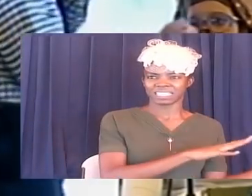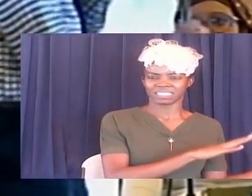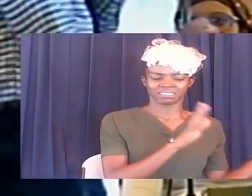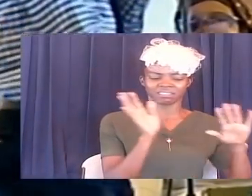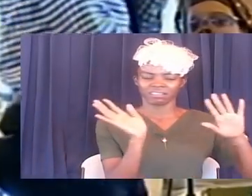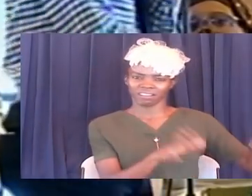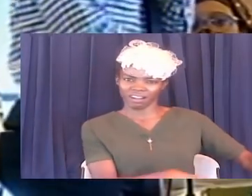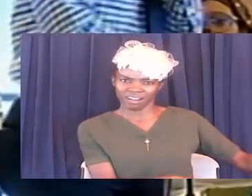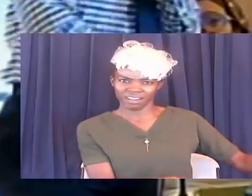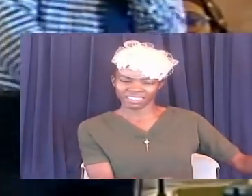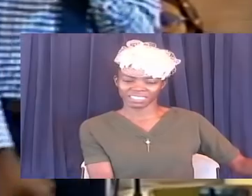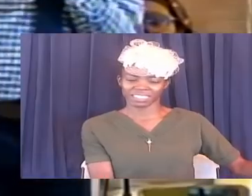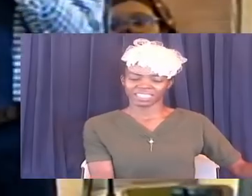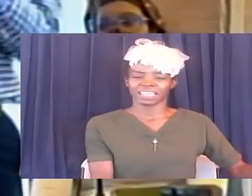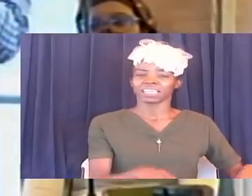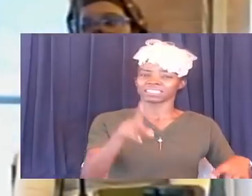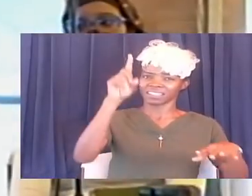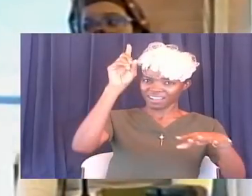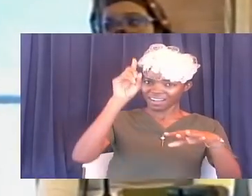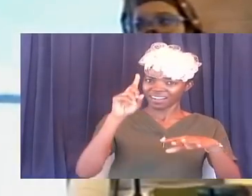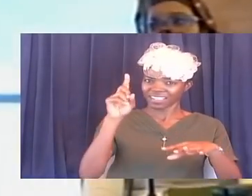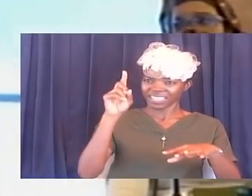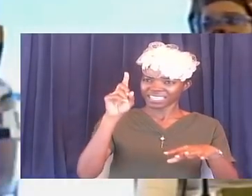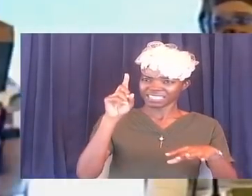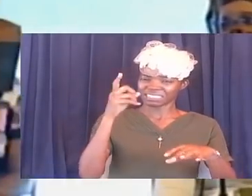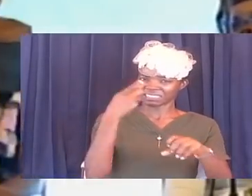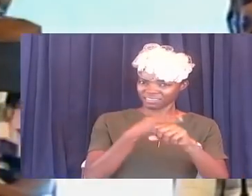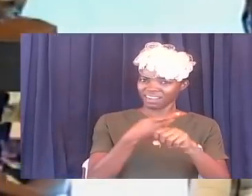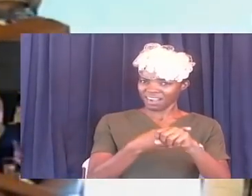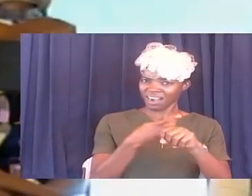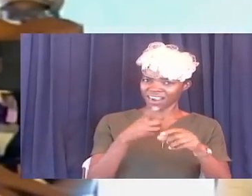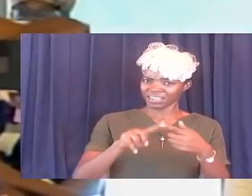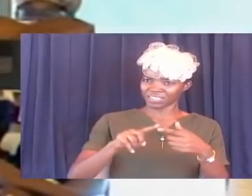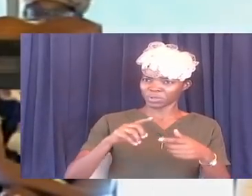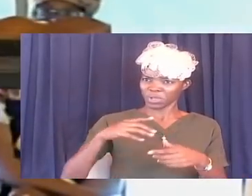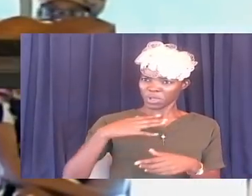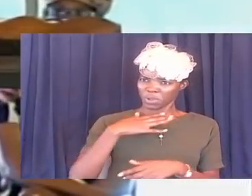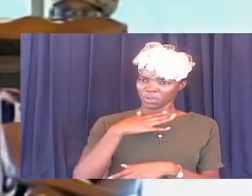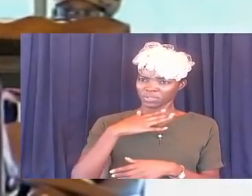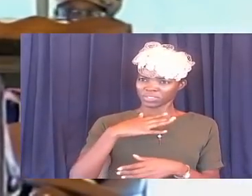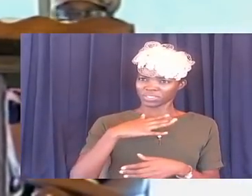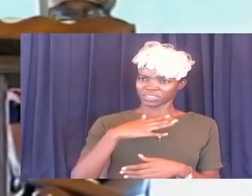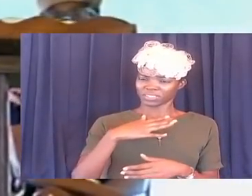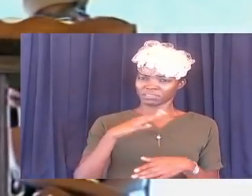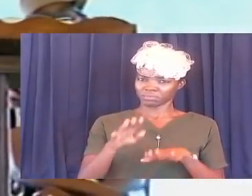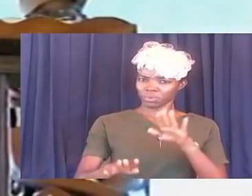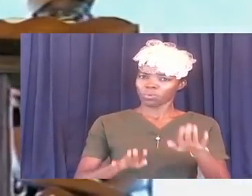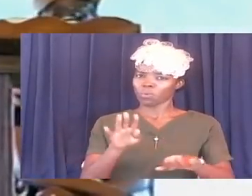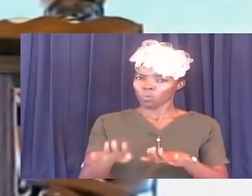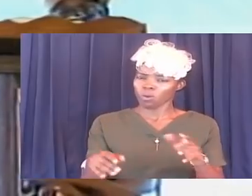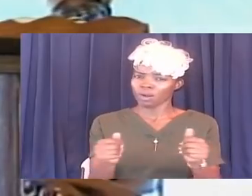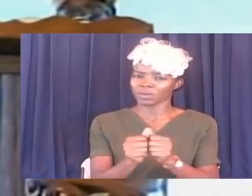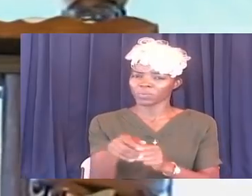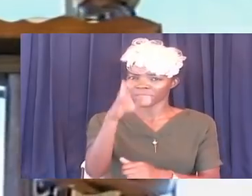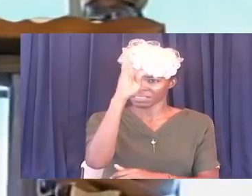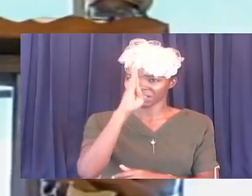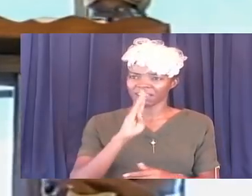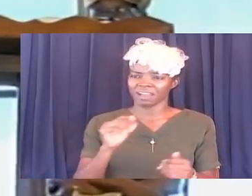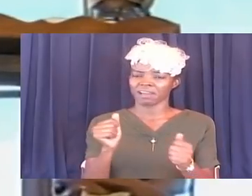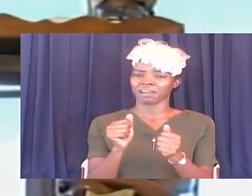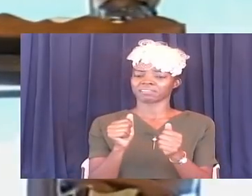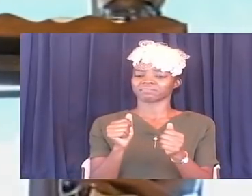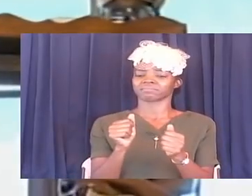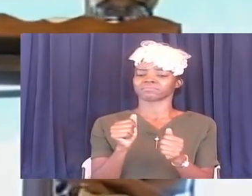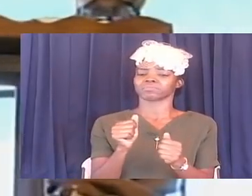of unforgiveness. And it doesn't even matter what the person did. From the Lord says that this